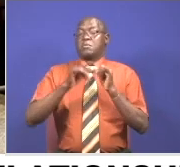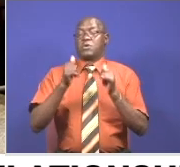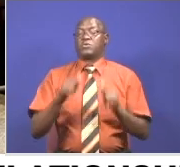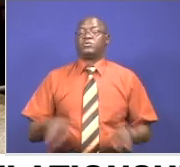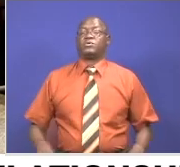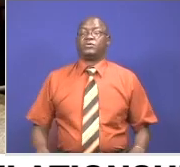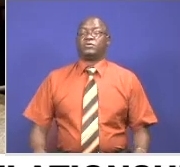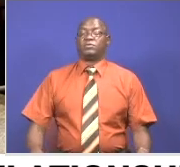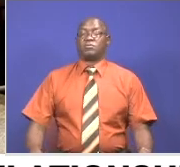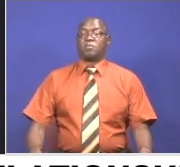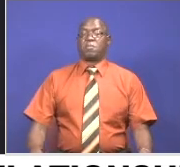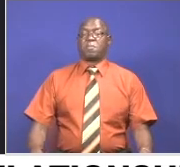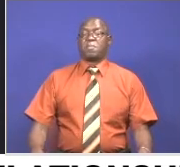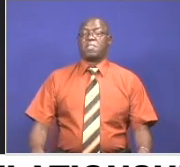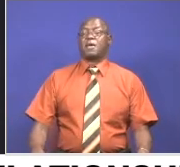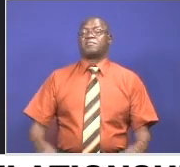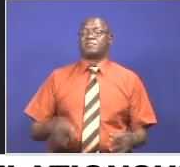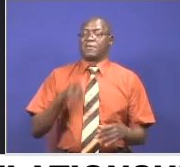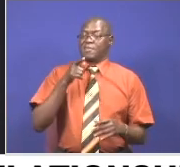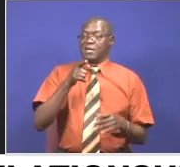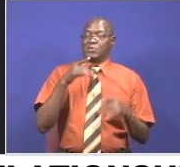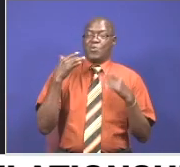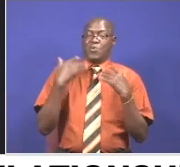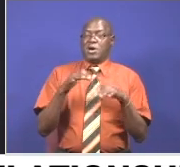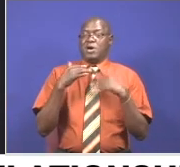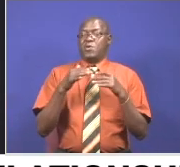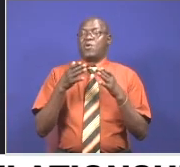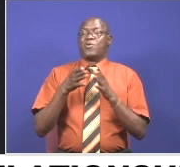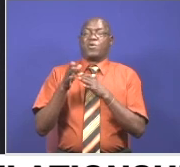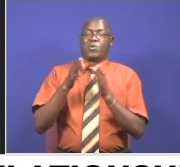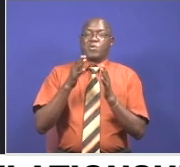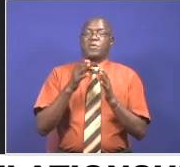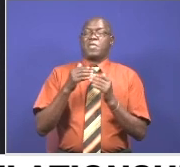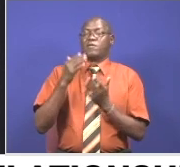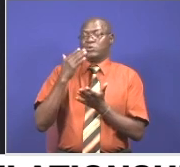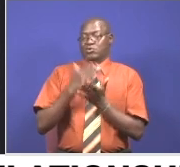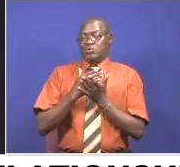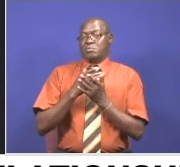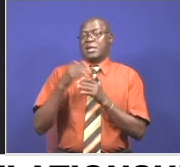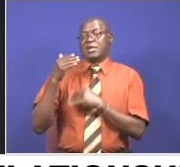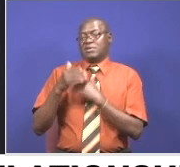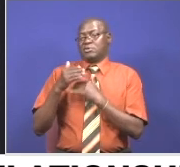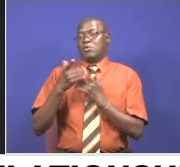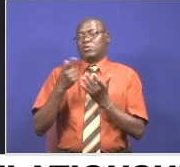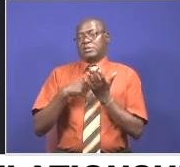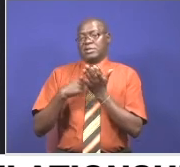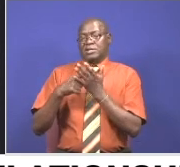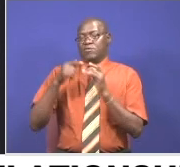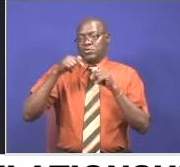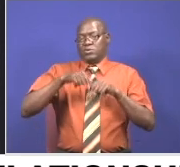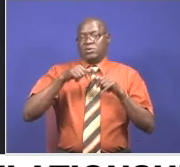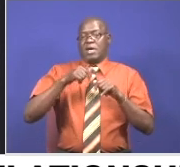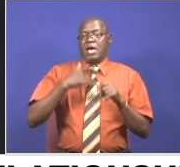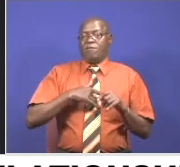Yeah. What a way to pause the relationship for today, the discussion for today. Indeed, I feel like